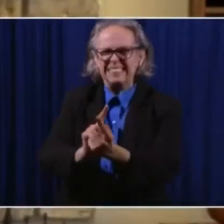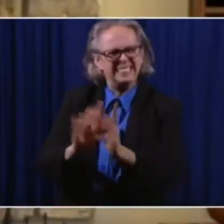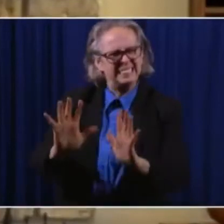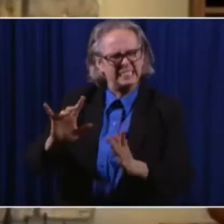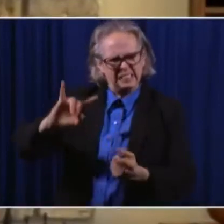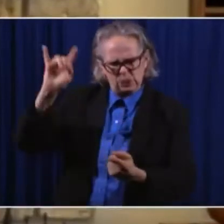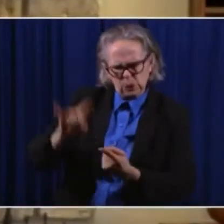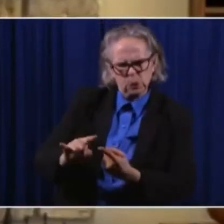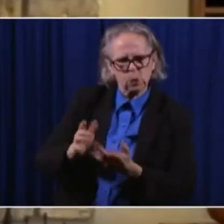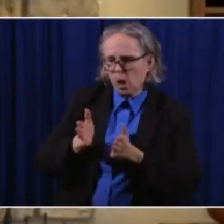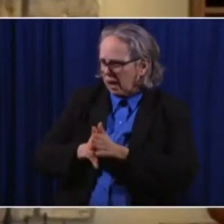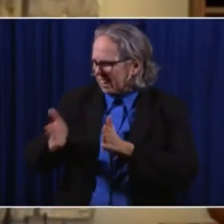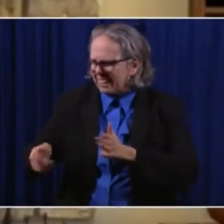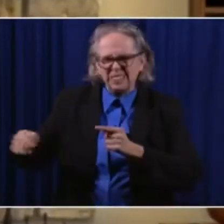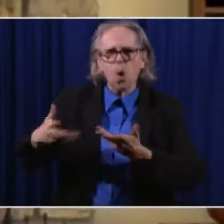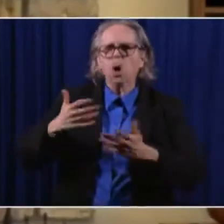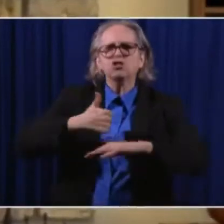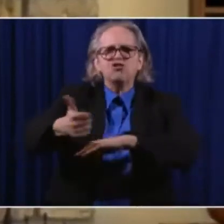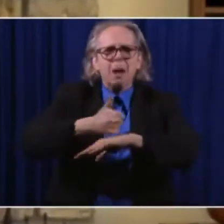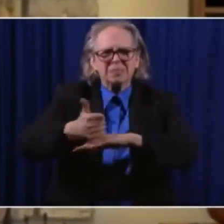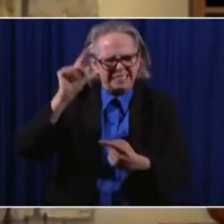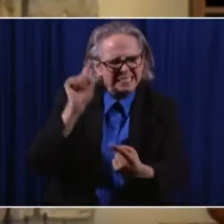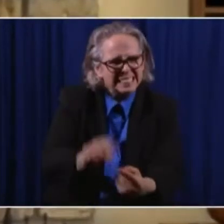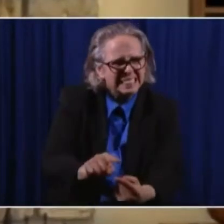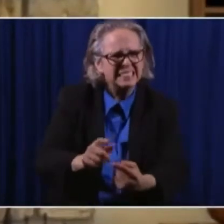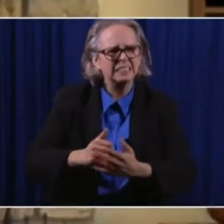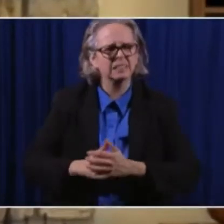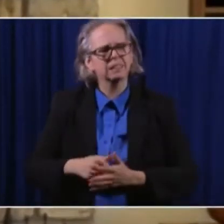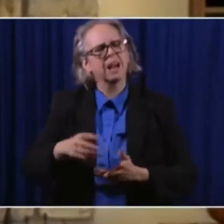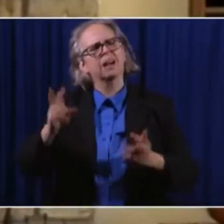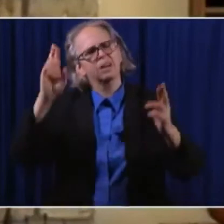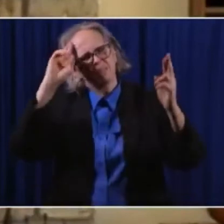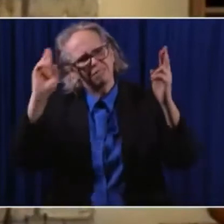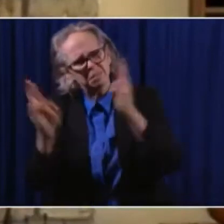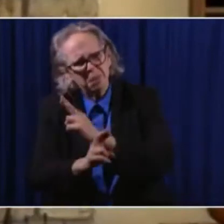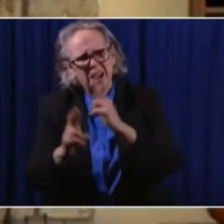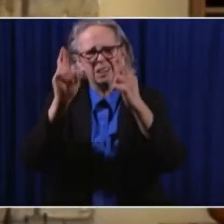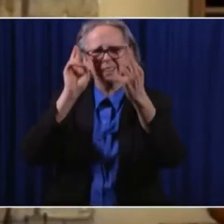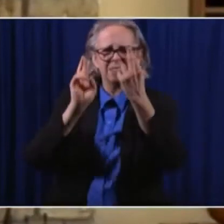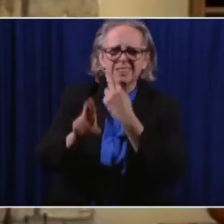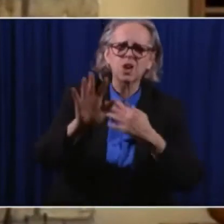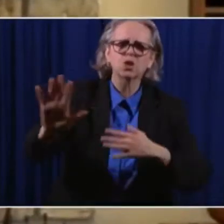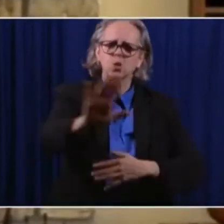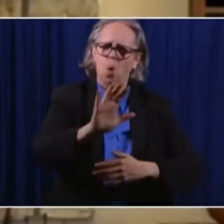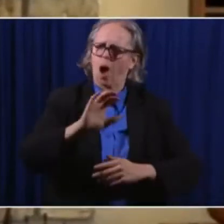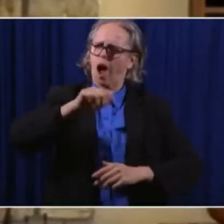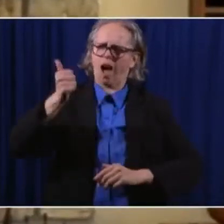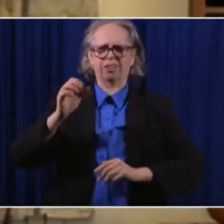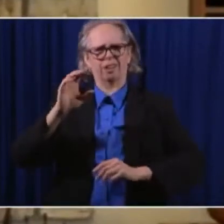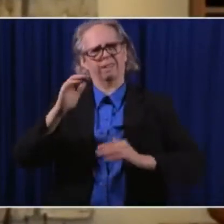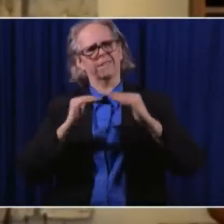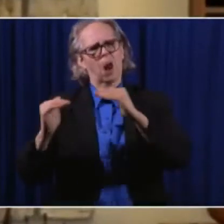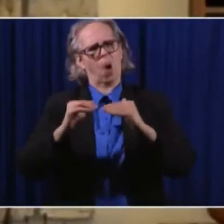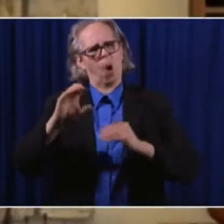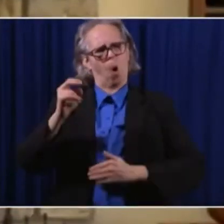for the people of Ohio. And we are all in this together. And what each one of us does will make a